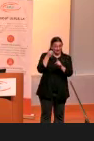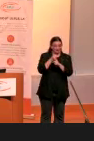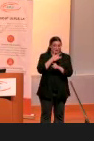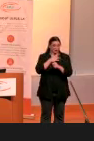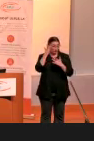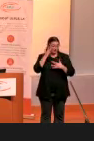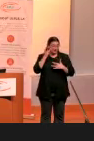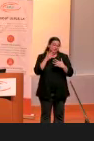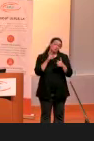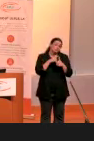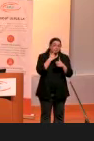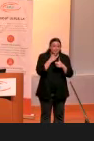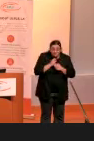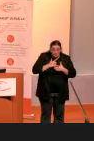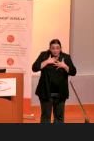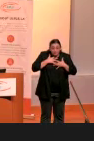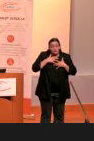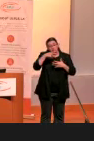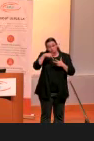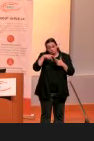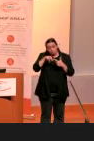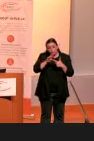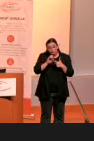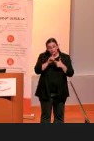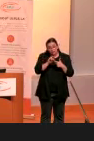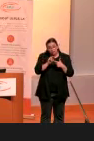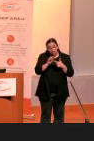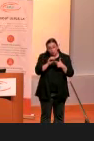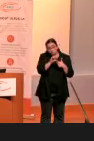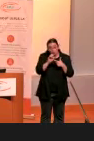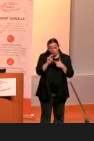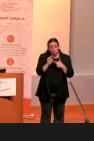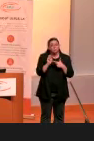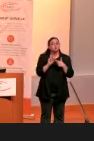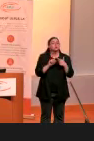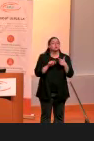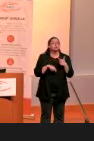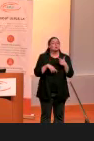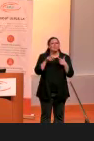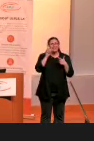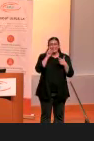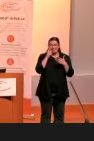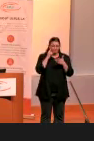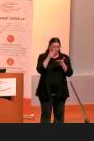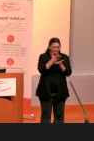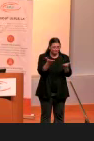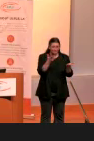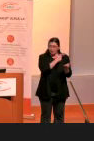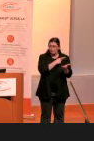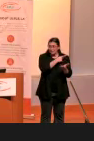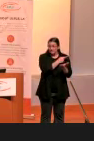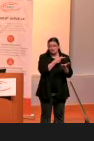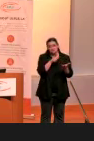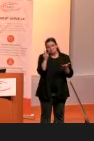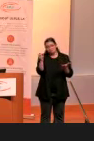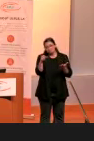includes inflammation and the amount of prednisone that we take, et cetera. So I think as patients, certainly